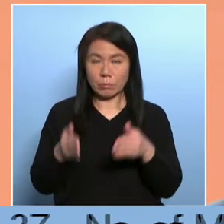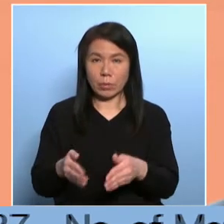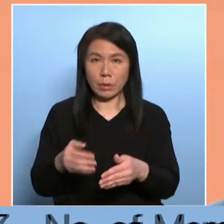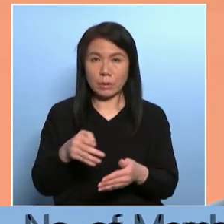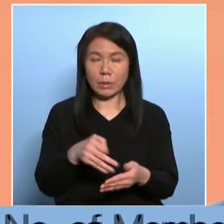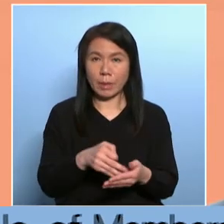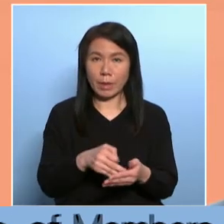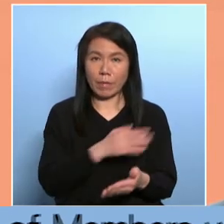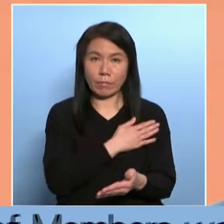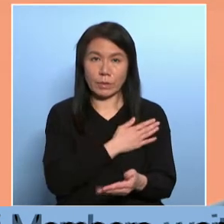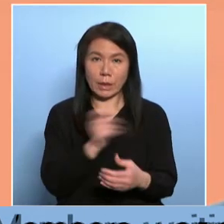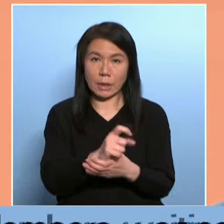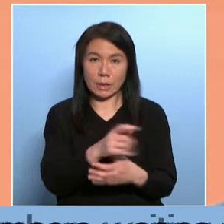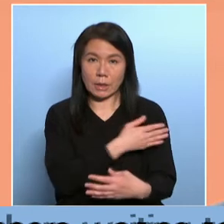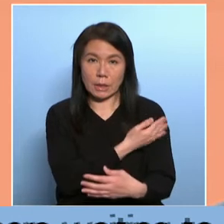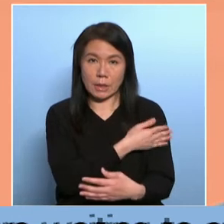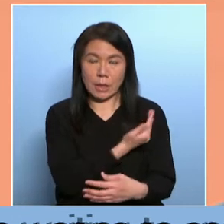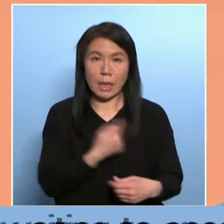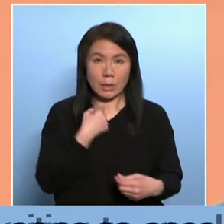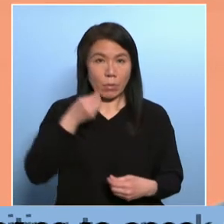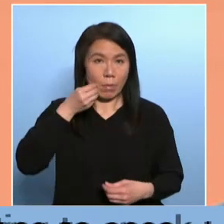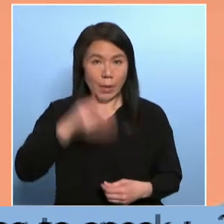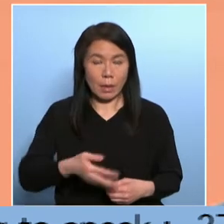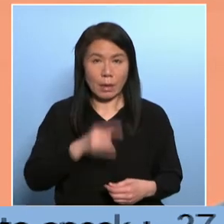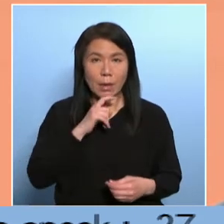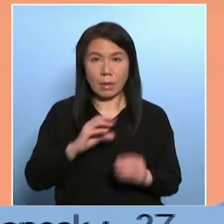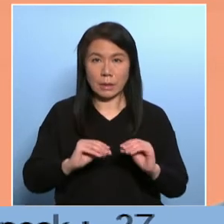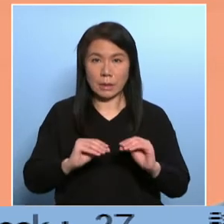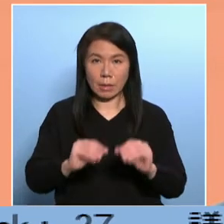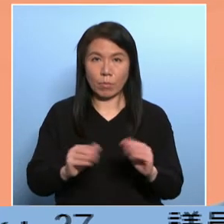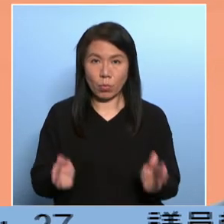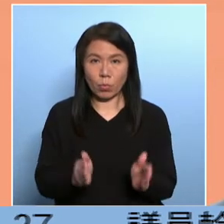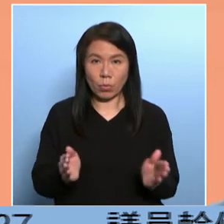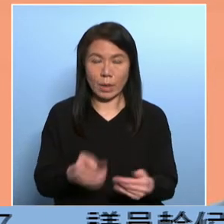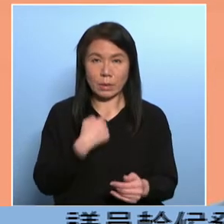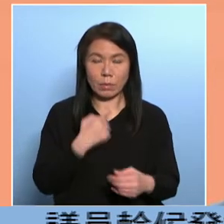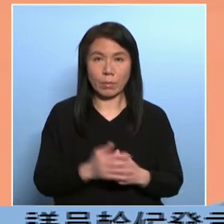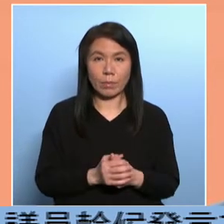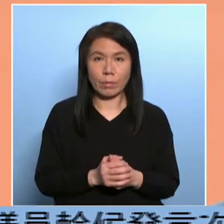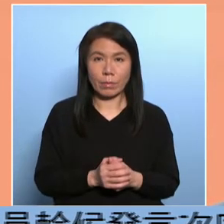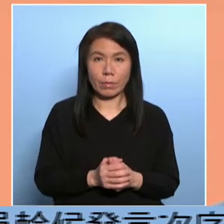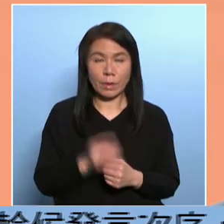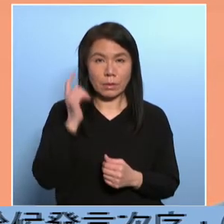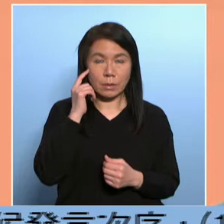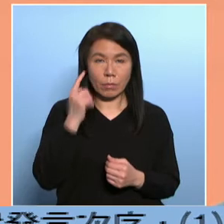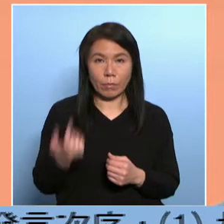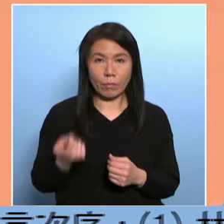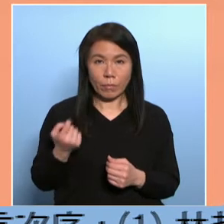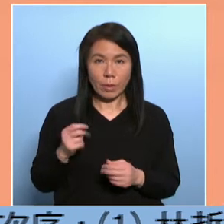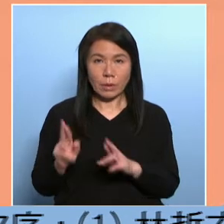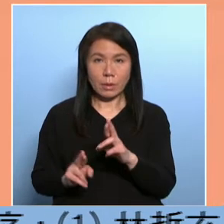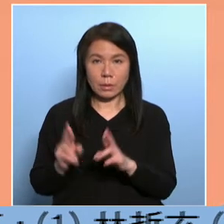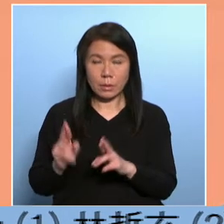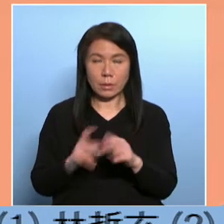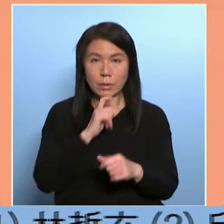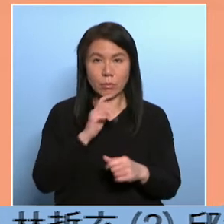the risk of cross-infection. And also for taxi drivers joining the program, they should also be given